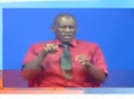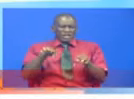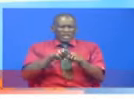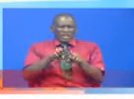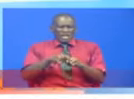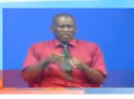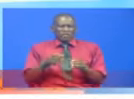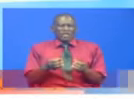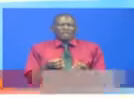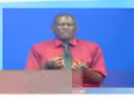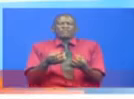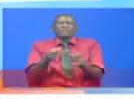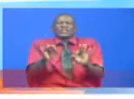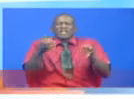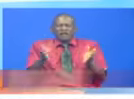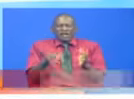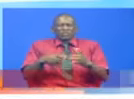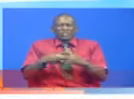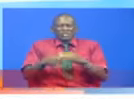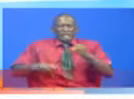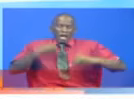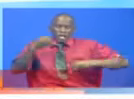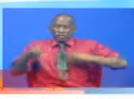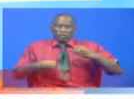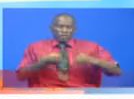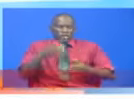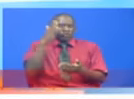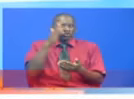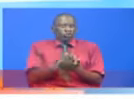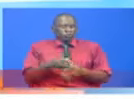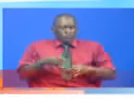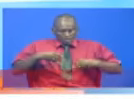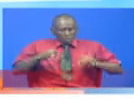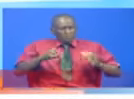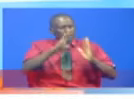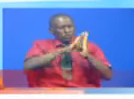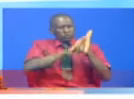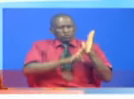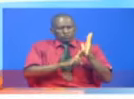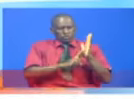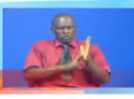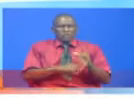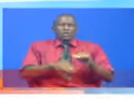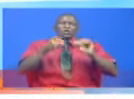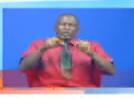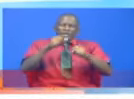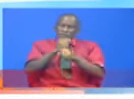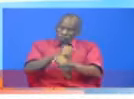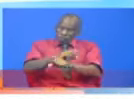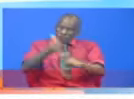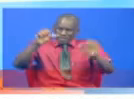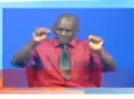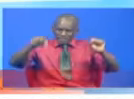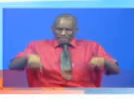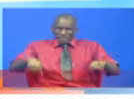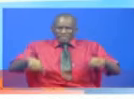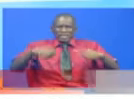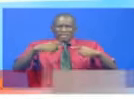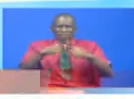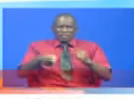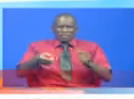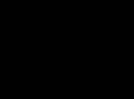and begin to rejoice and relax what we have been doing. We may be moving in the right direction, but we need